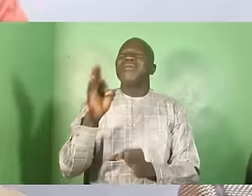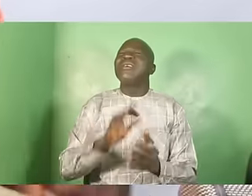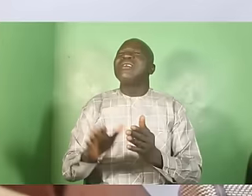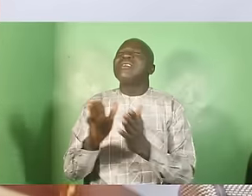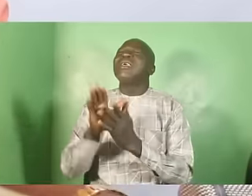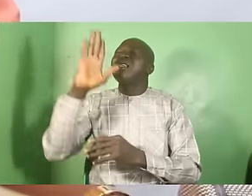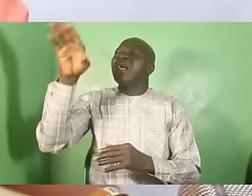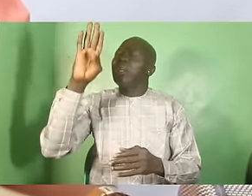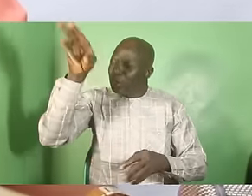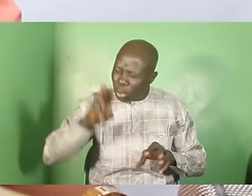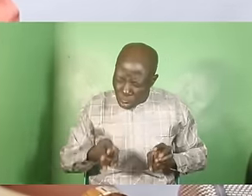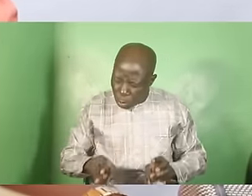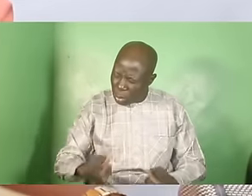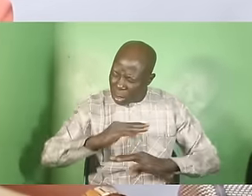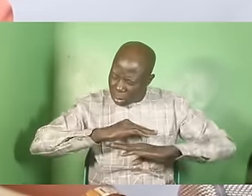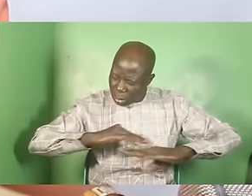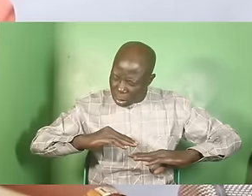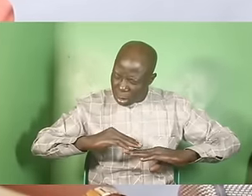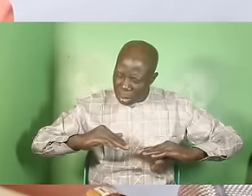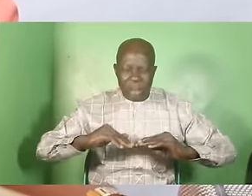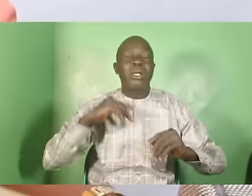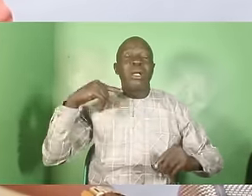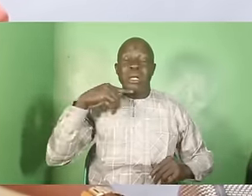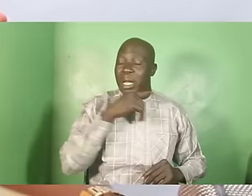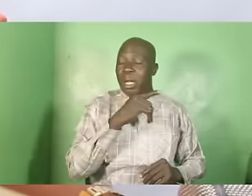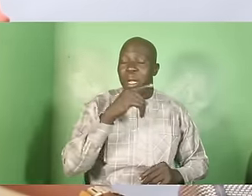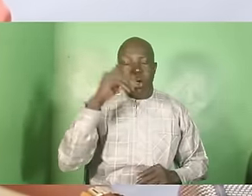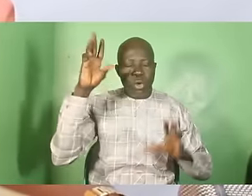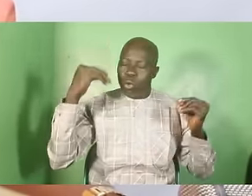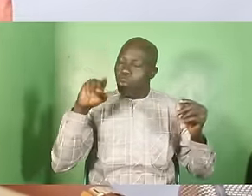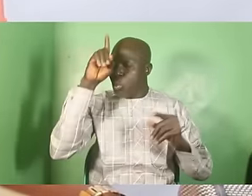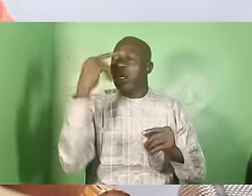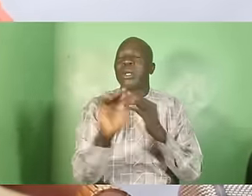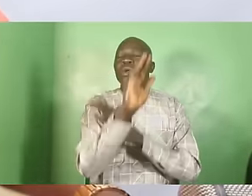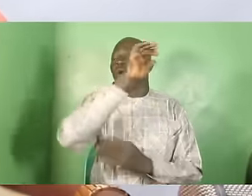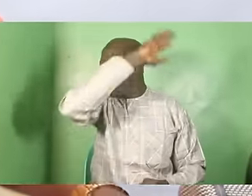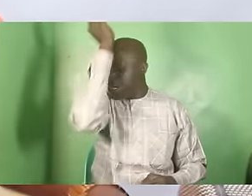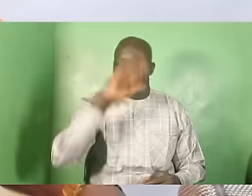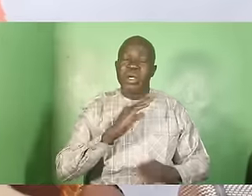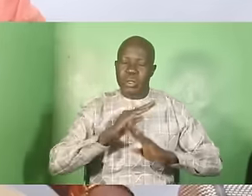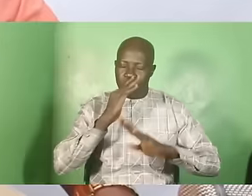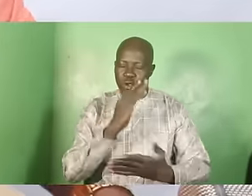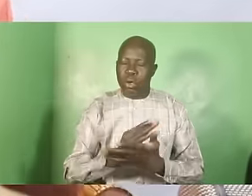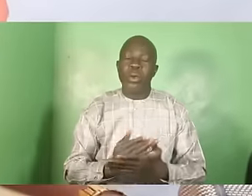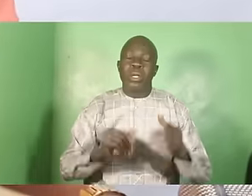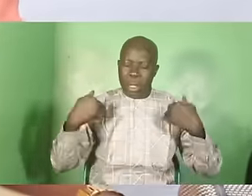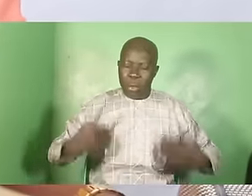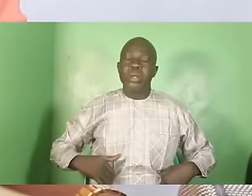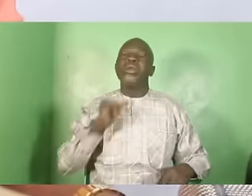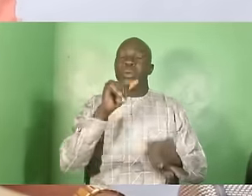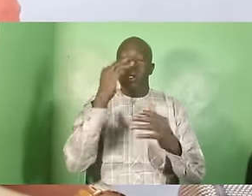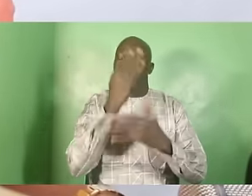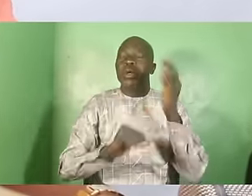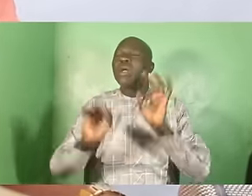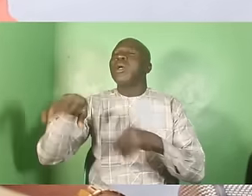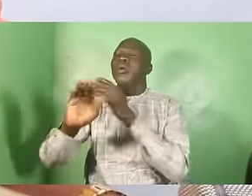even say they want to stop you at your entrance, it's a lie. And the one that God has not stopped, man cannot stop it. And don't know